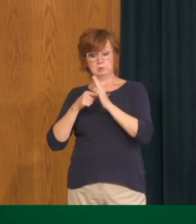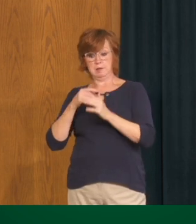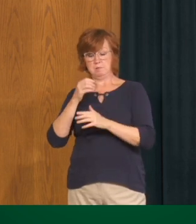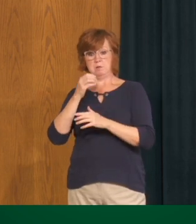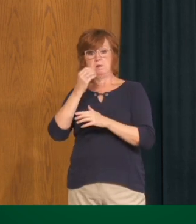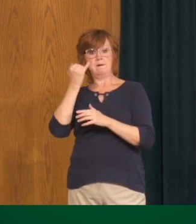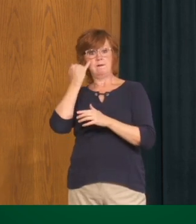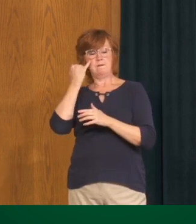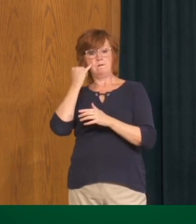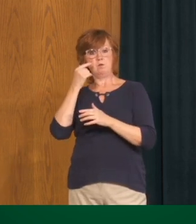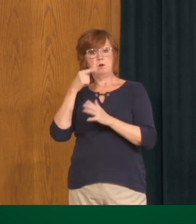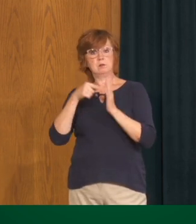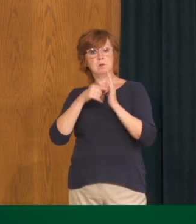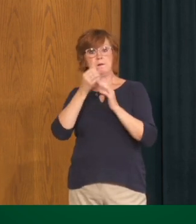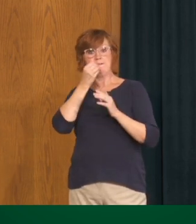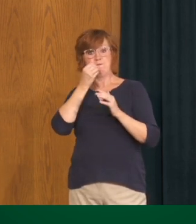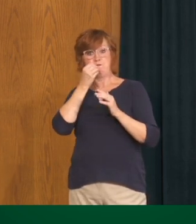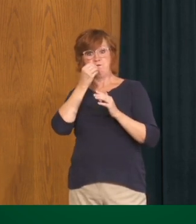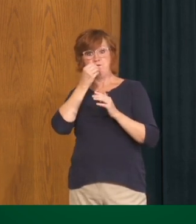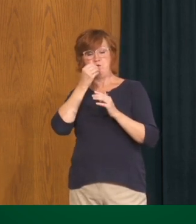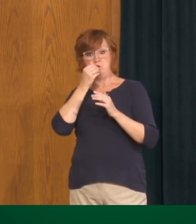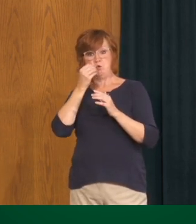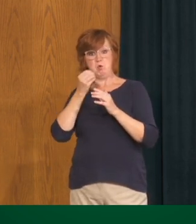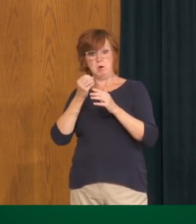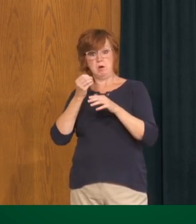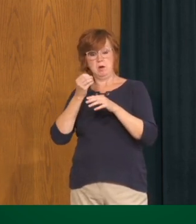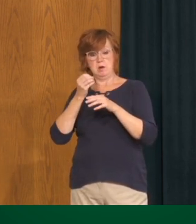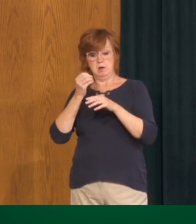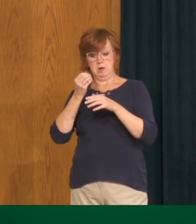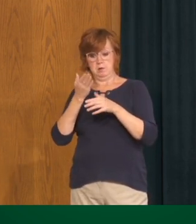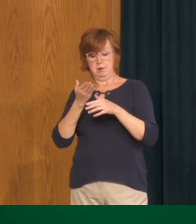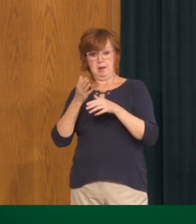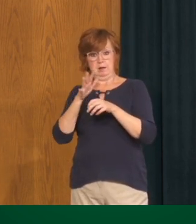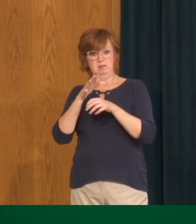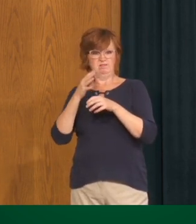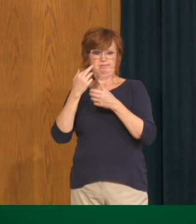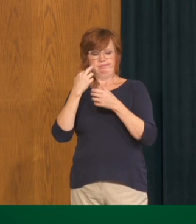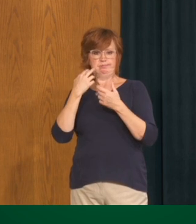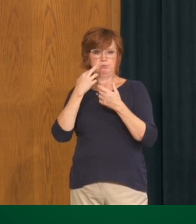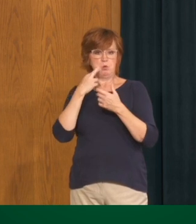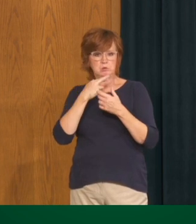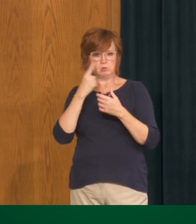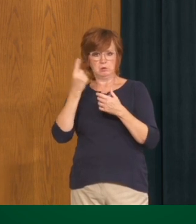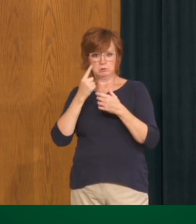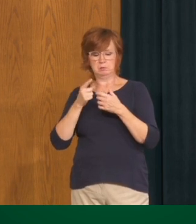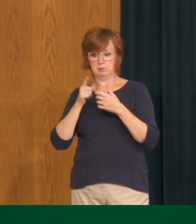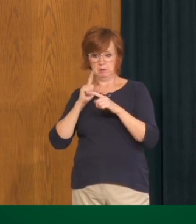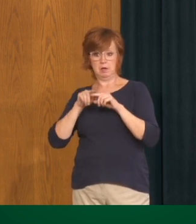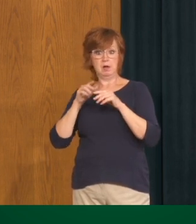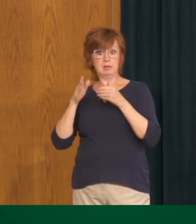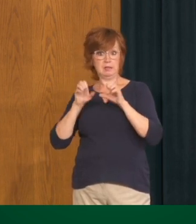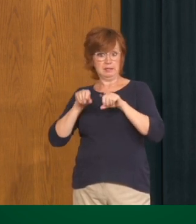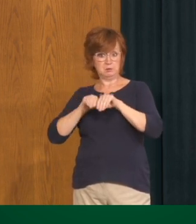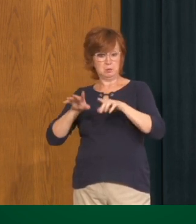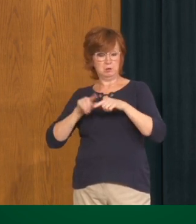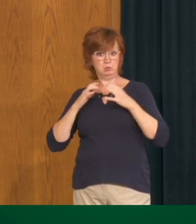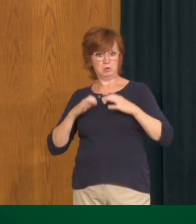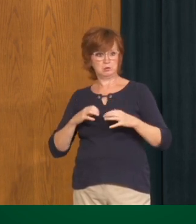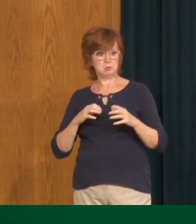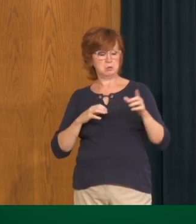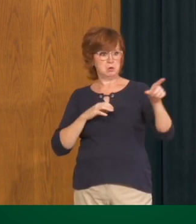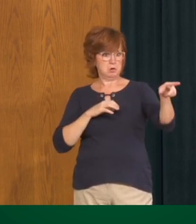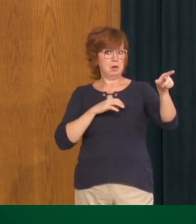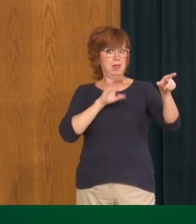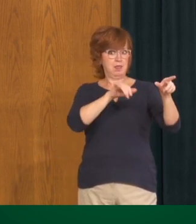public in terms of the food. And similarly, the assessment is that there's obviously no risk to anyone using linens from that facility. Their processes